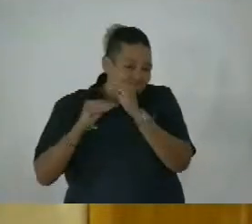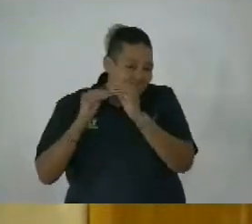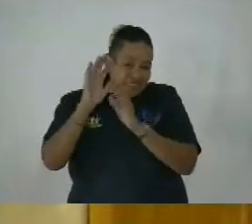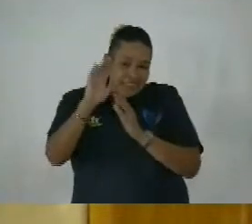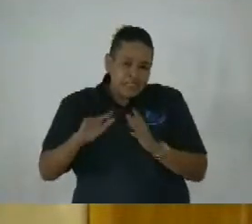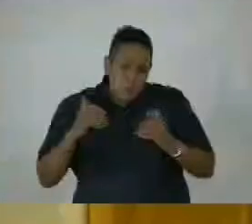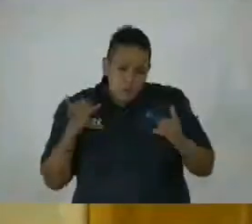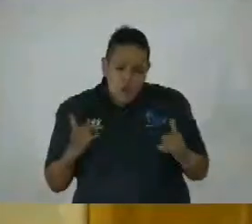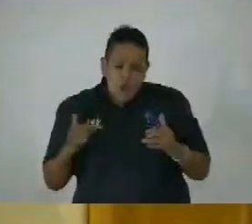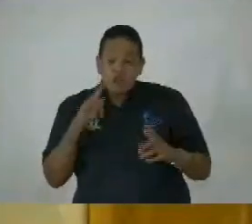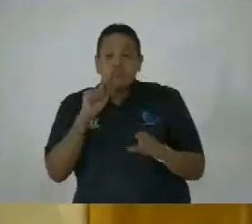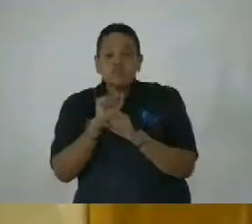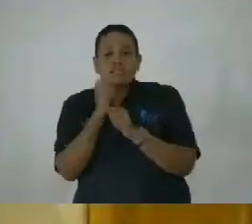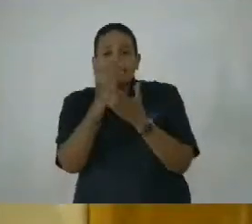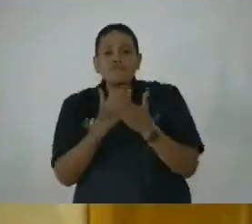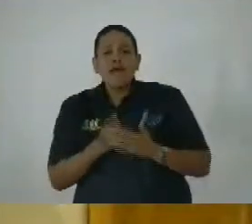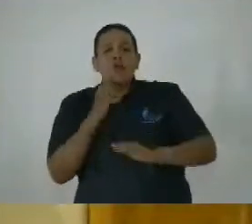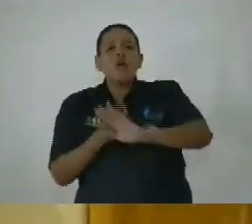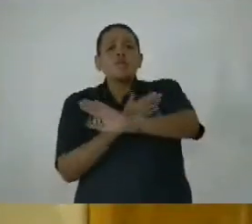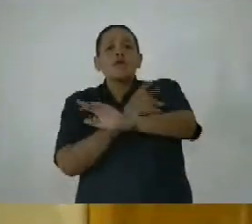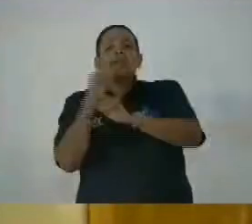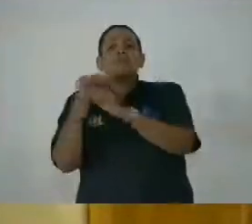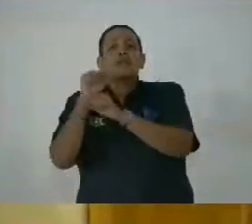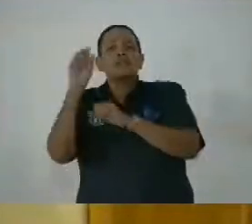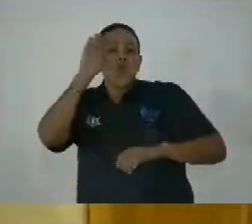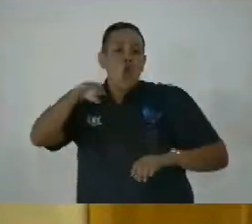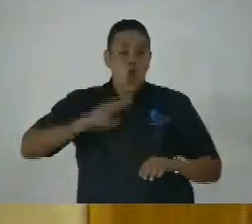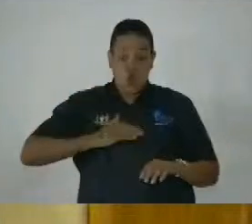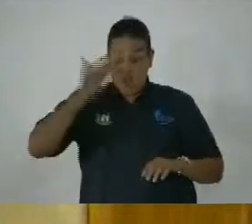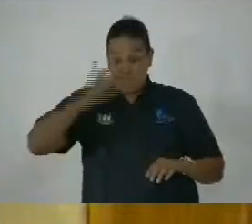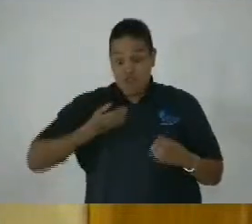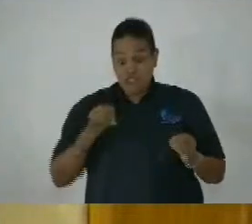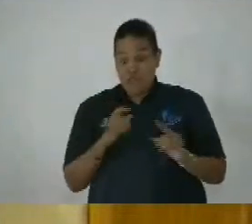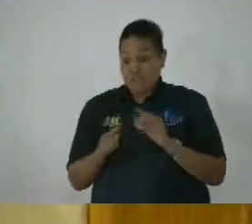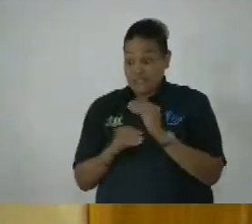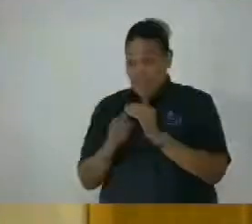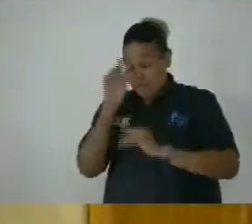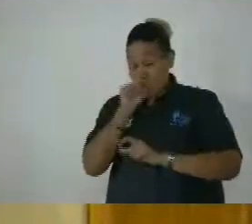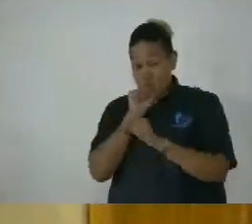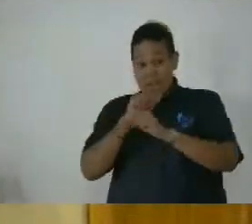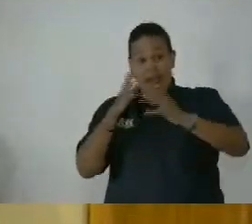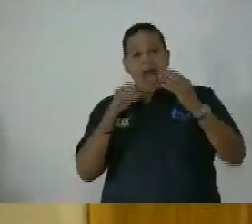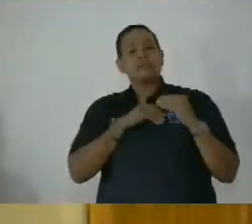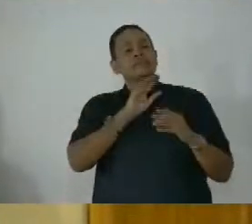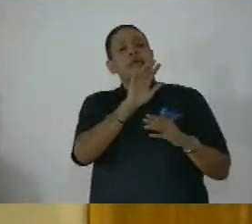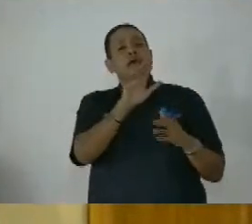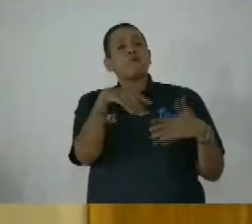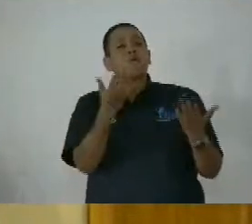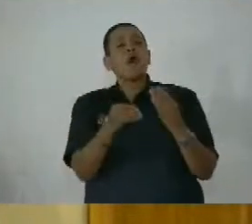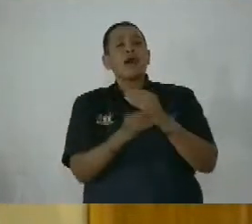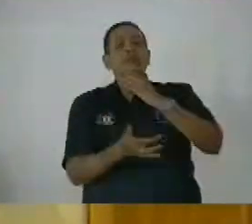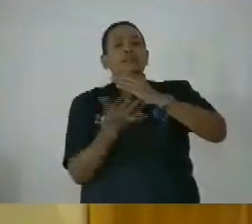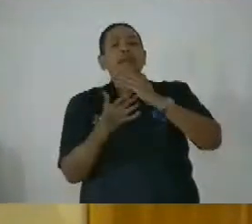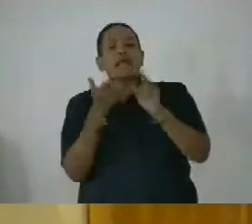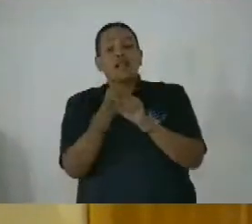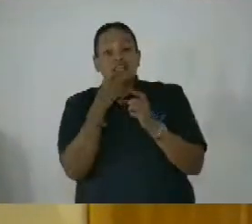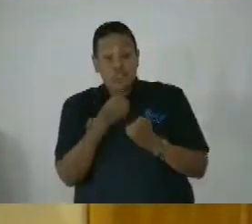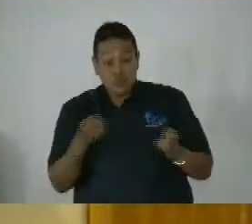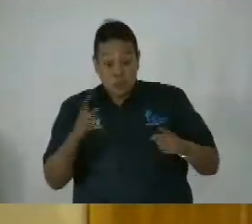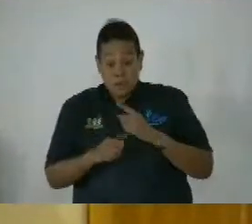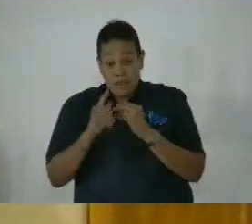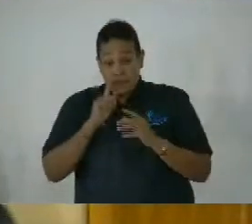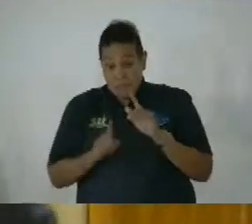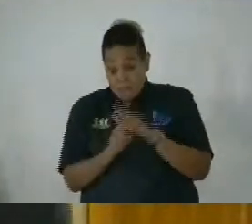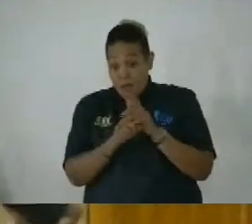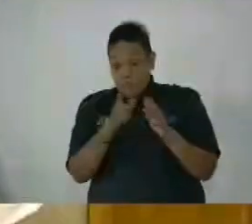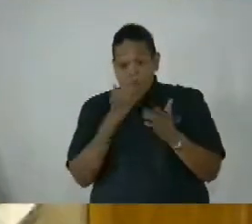currently, in fact, in further upgrade to ensure that all our front office will accept the technical equipment, the computers, etc.,